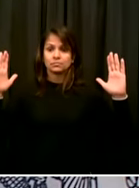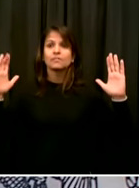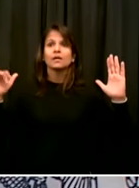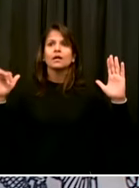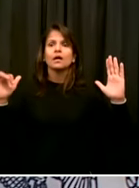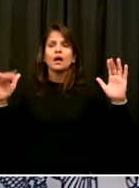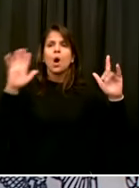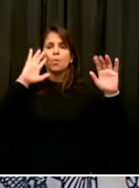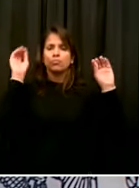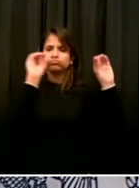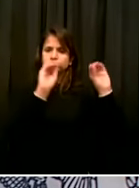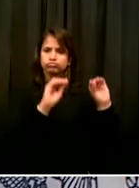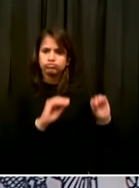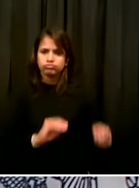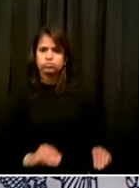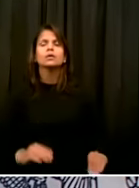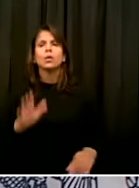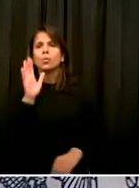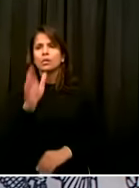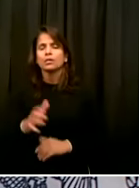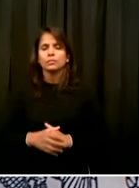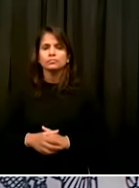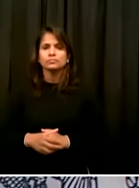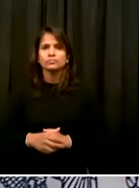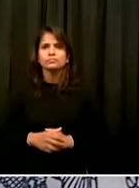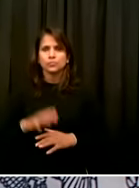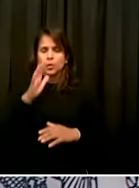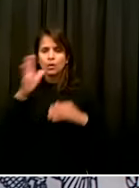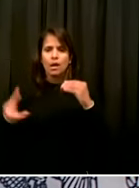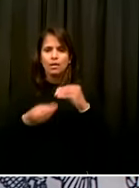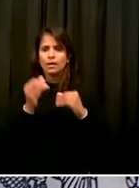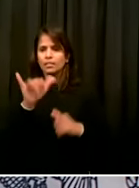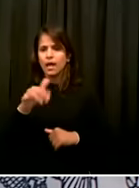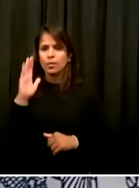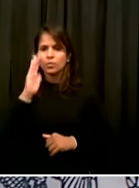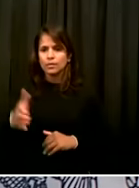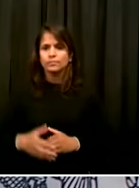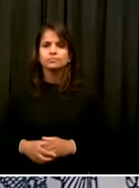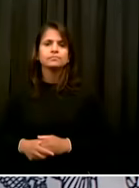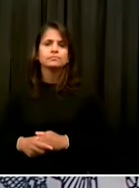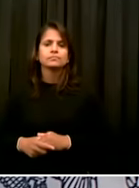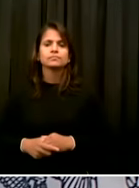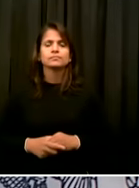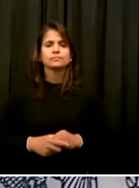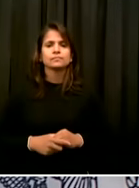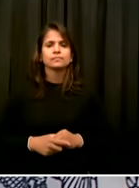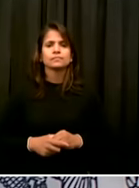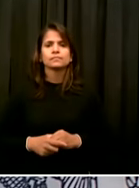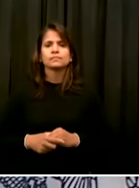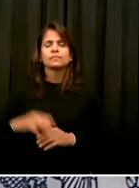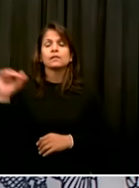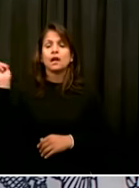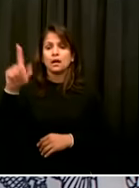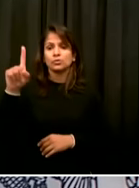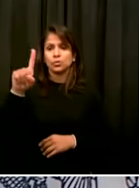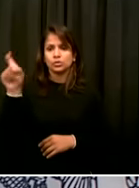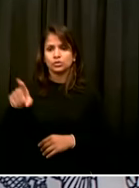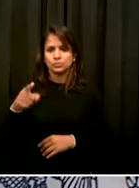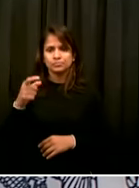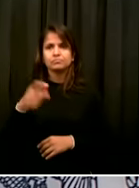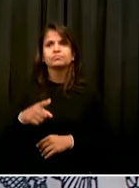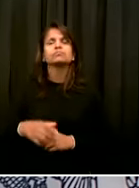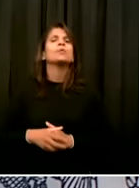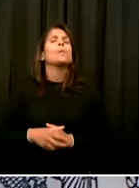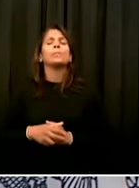Go ahead, Henry. Okay, thank you. My second question has to do with the amount